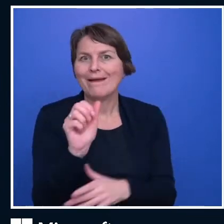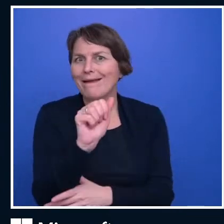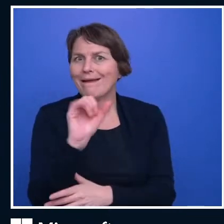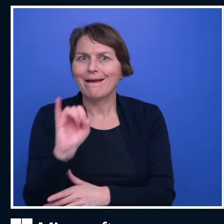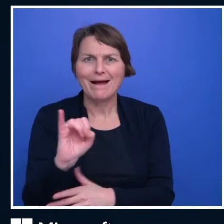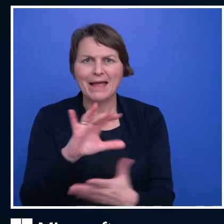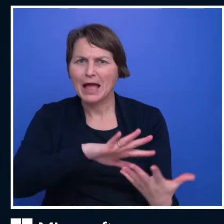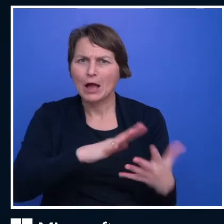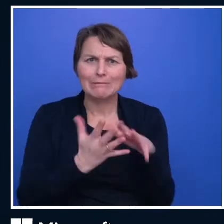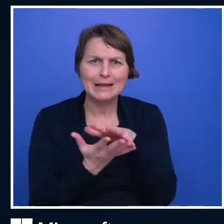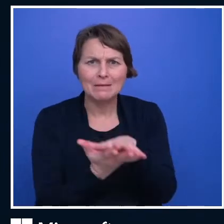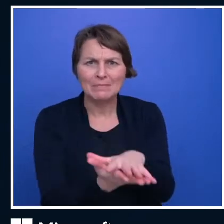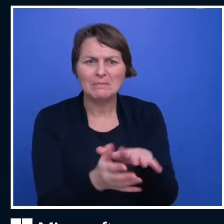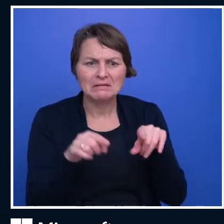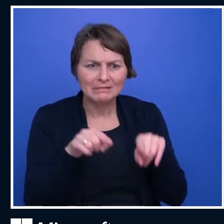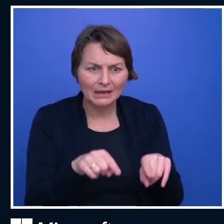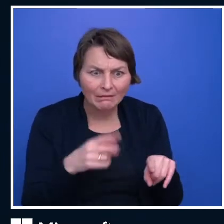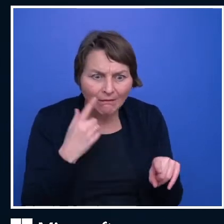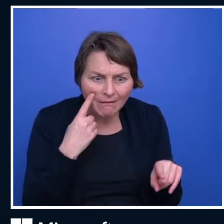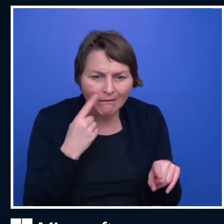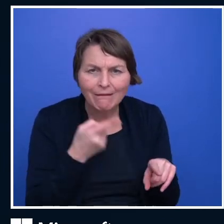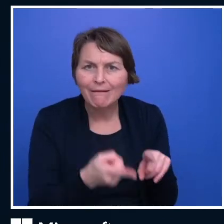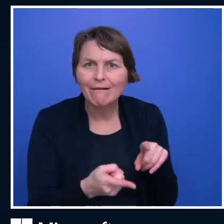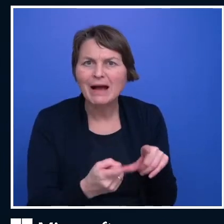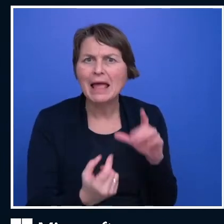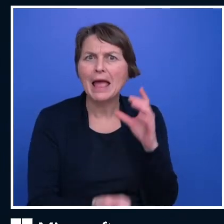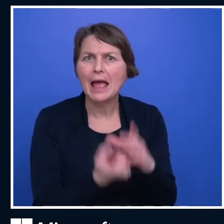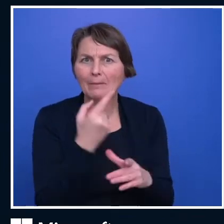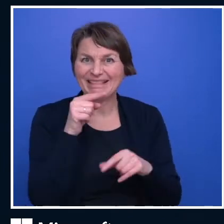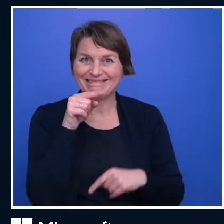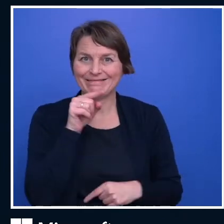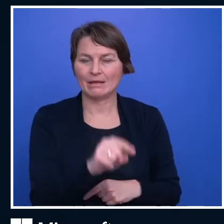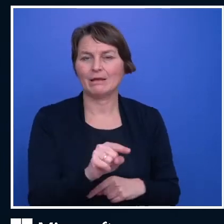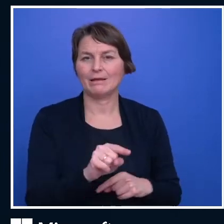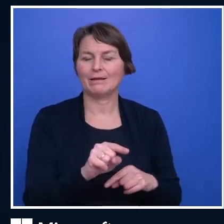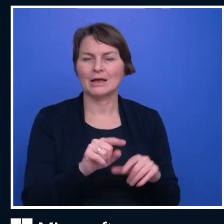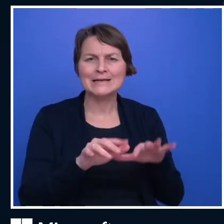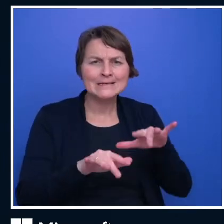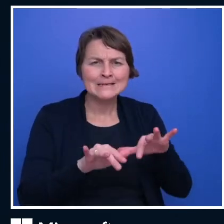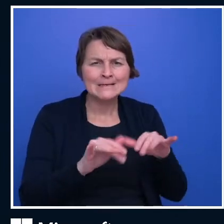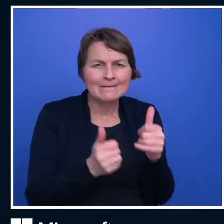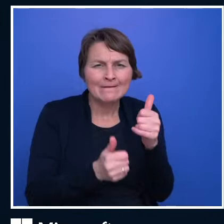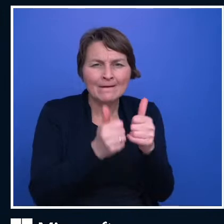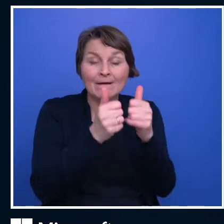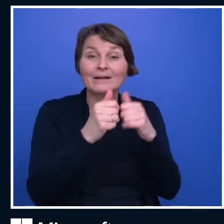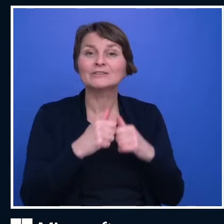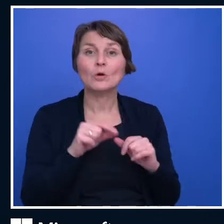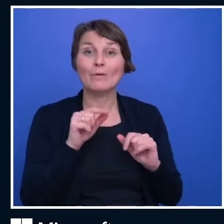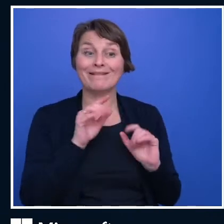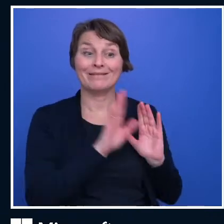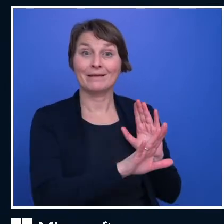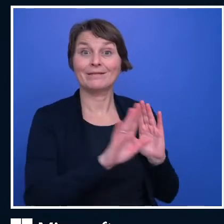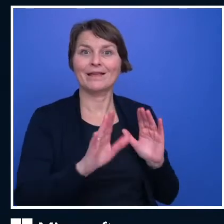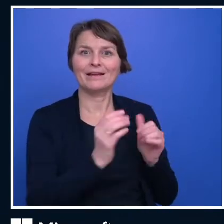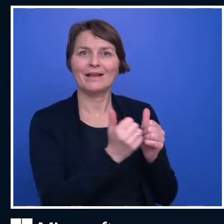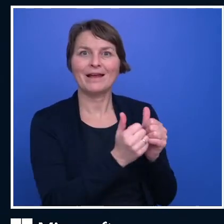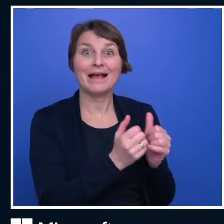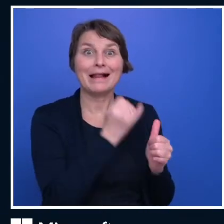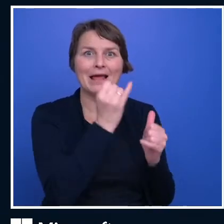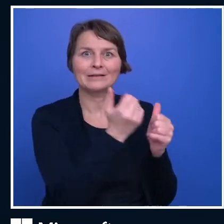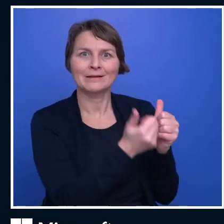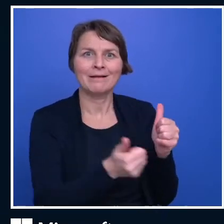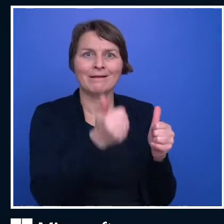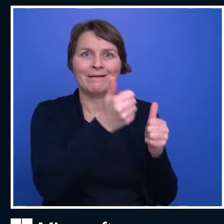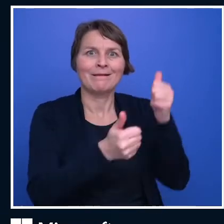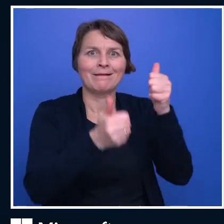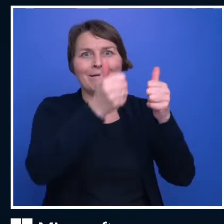And I always keep my eye out to see who like the finalist teams are, because the projects that they are doing are using AI, but they're